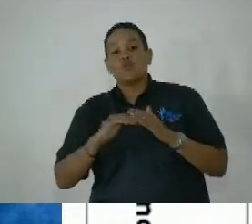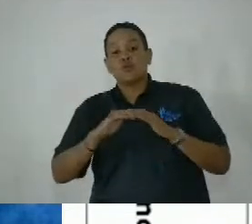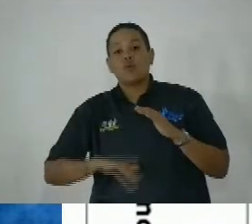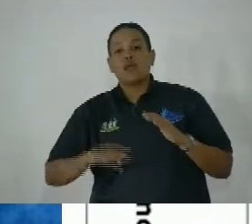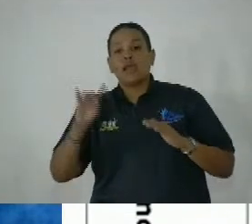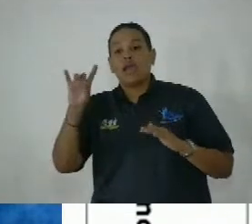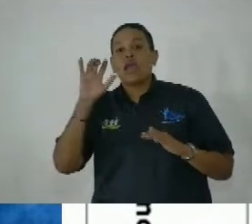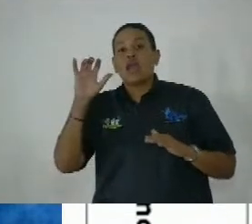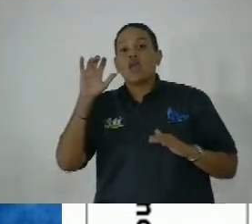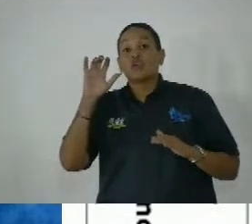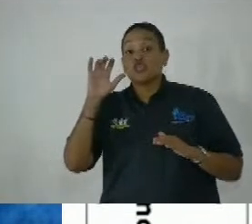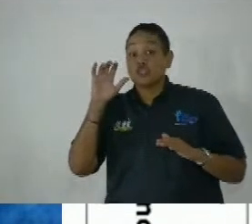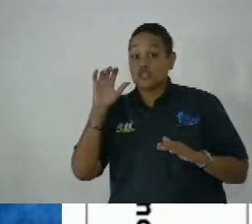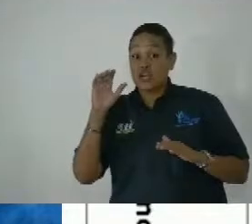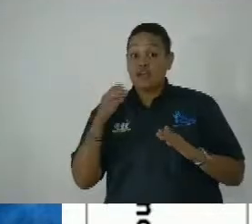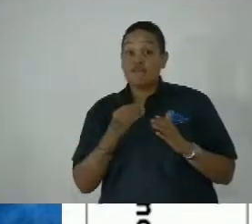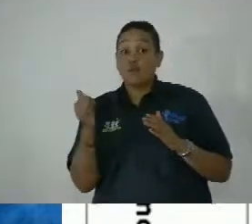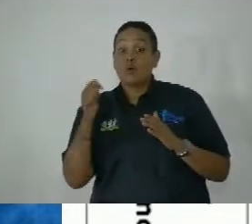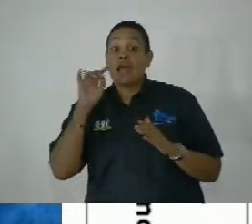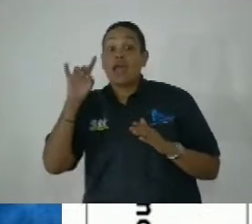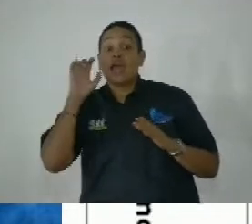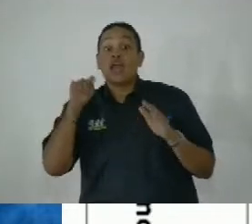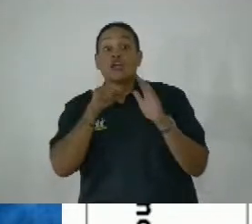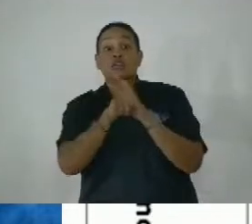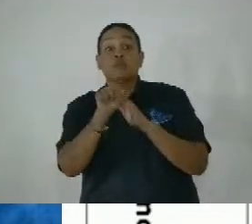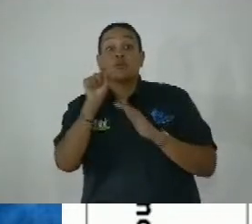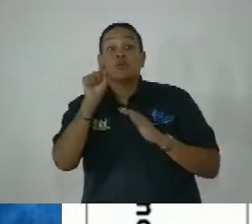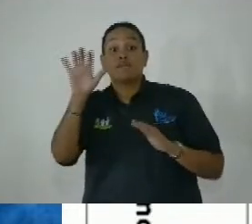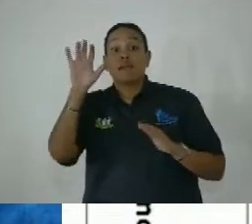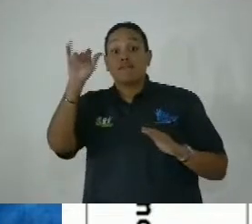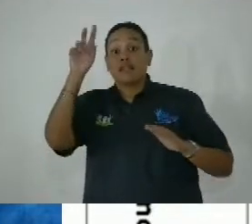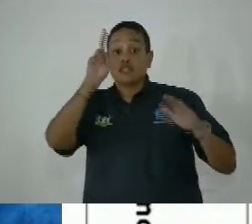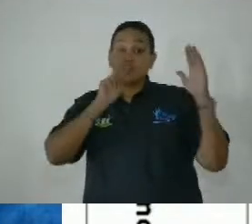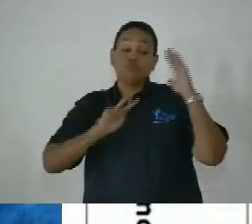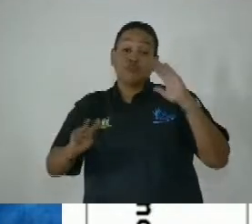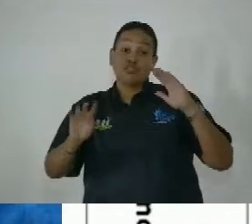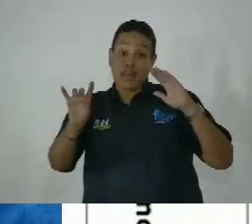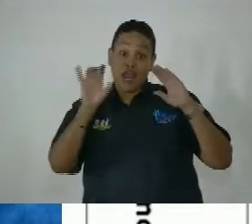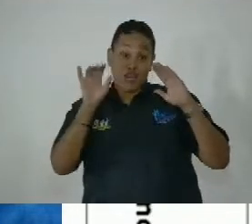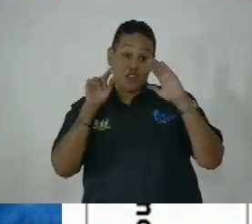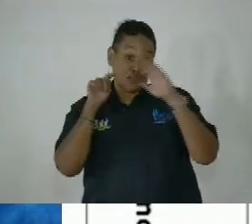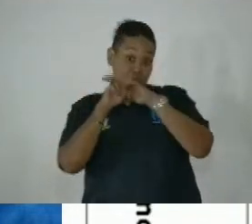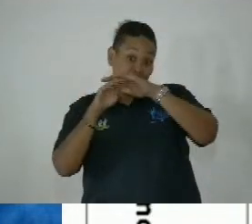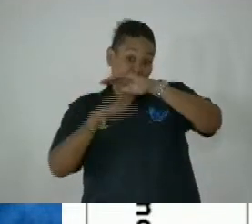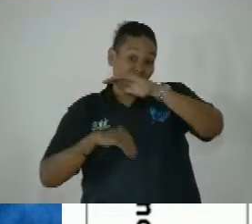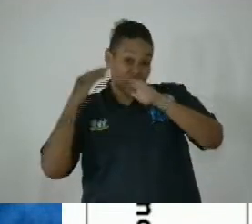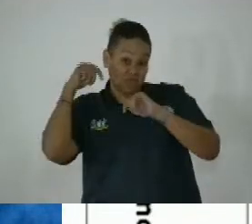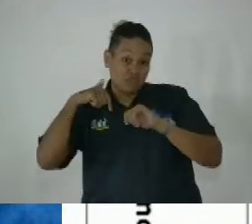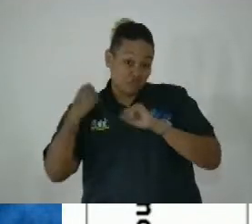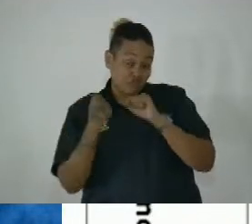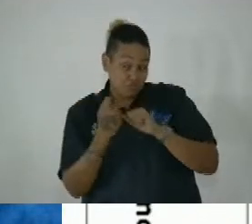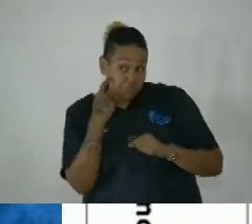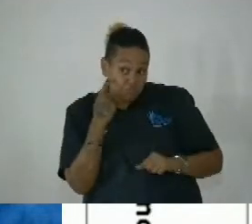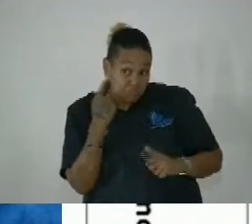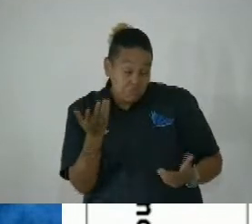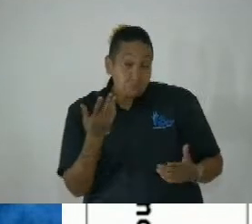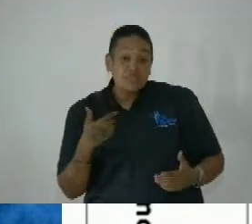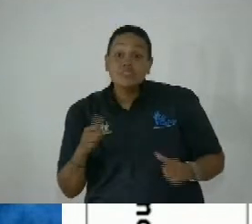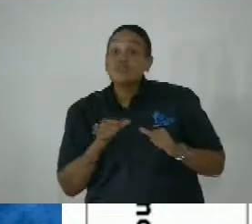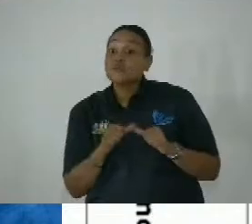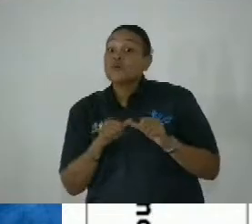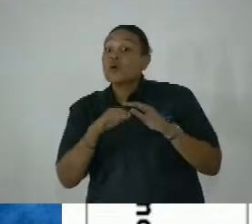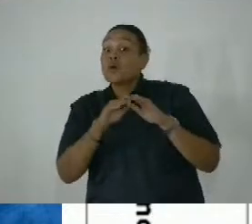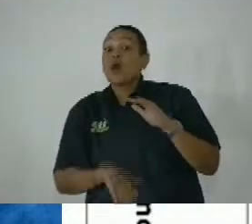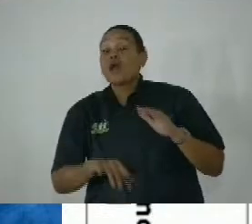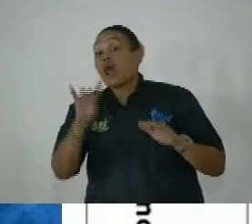in 2025. This is the projection. I said the projection, if we continue where we are, will be way under